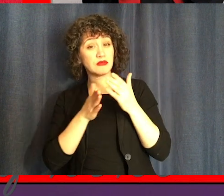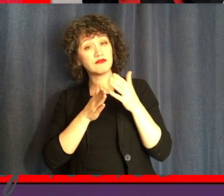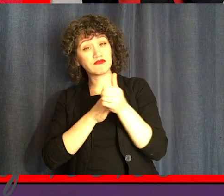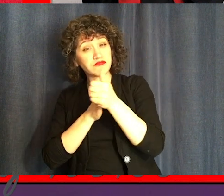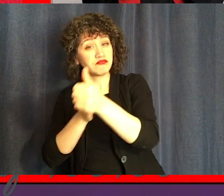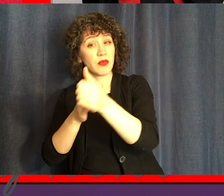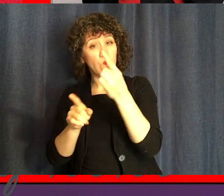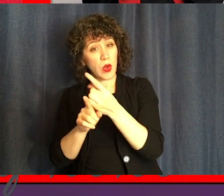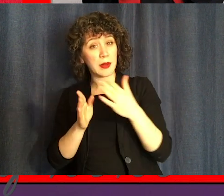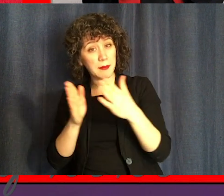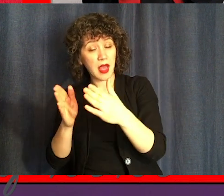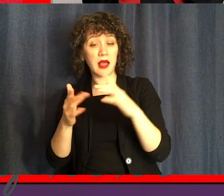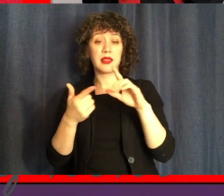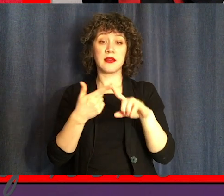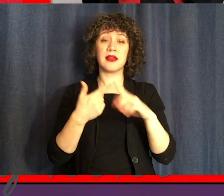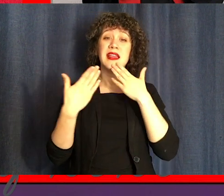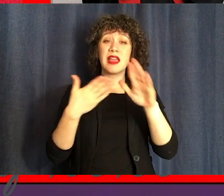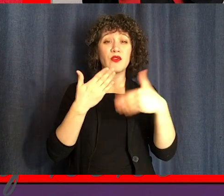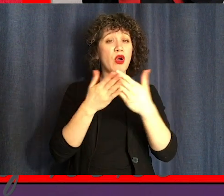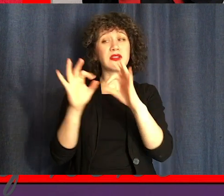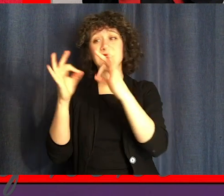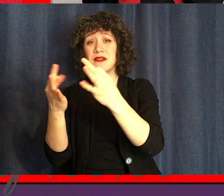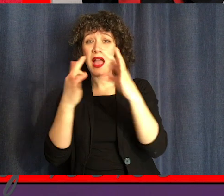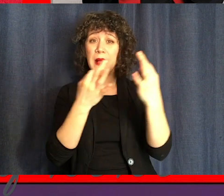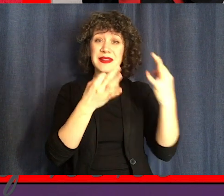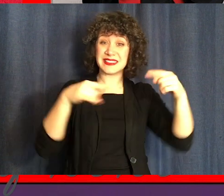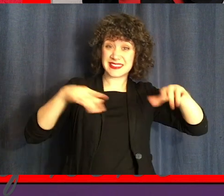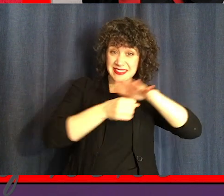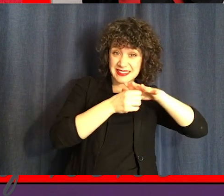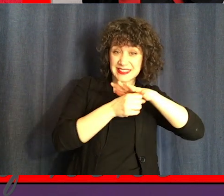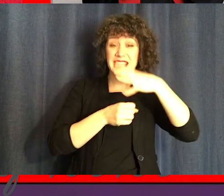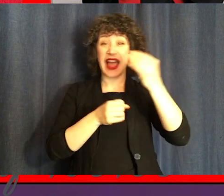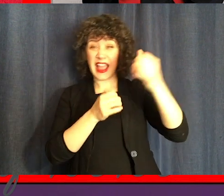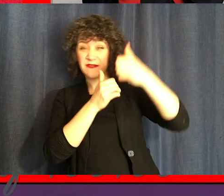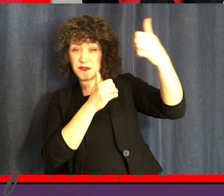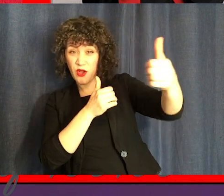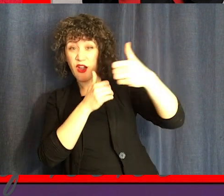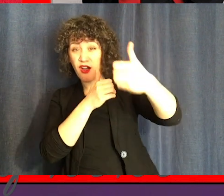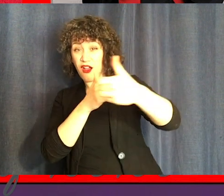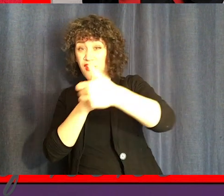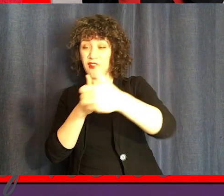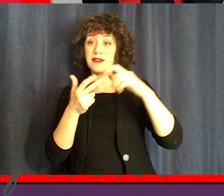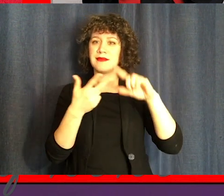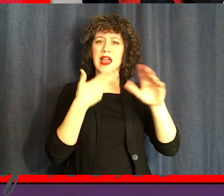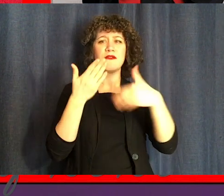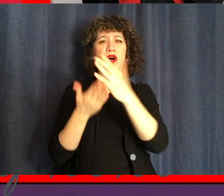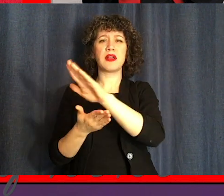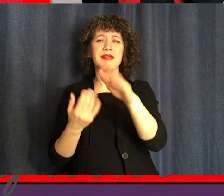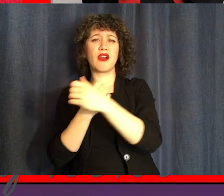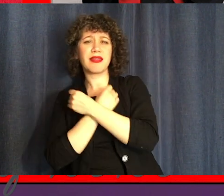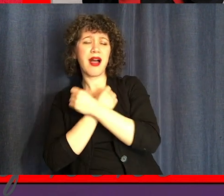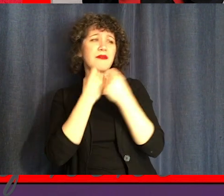all of his families, near and far, for all of the love and support. He's thankful for his coaches for pushing him towards